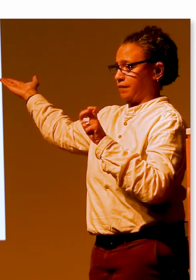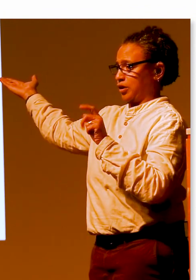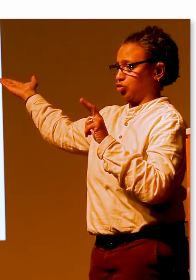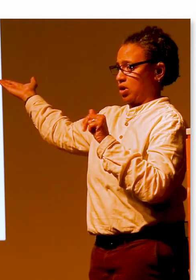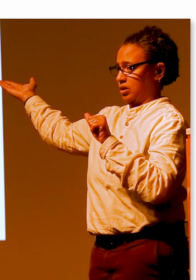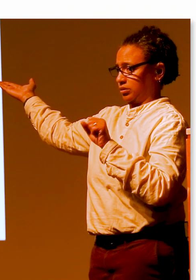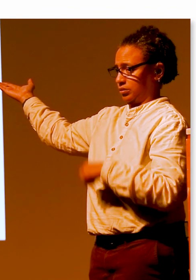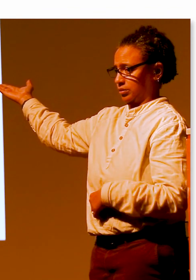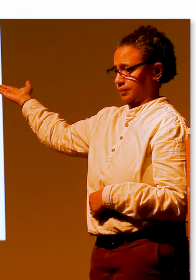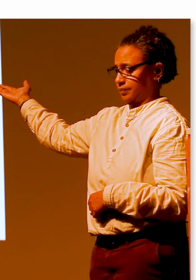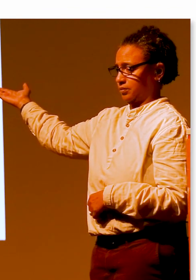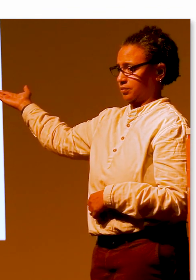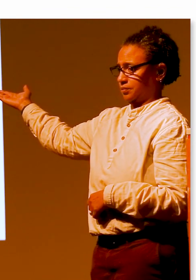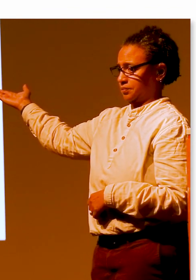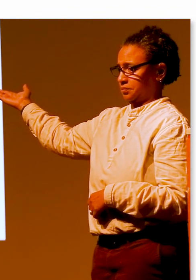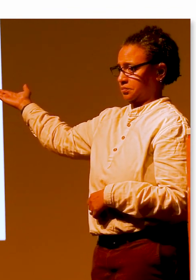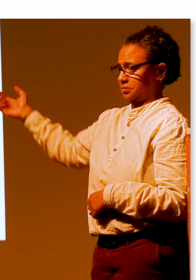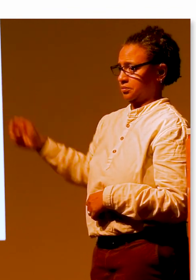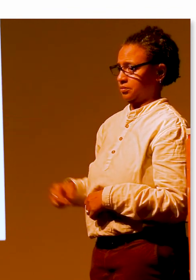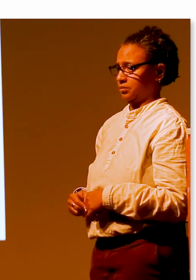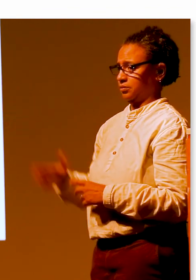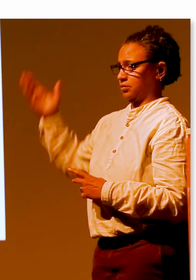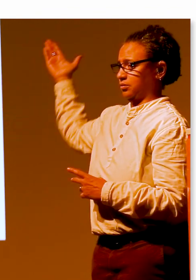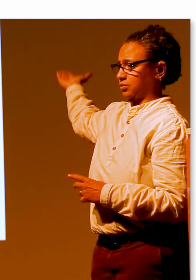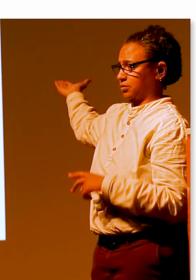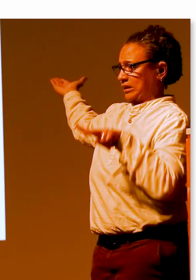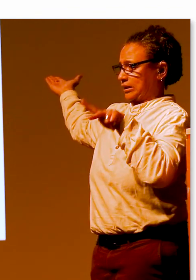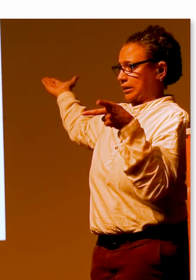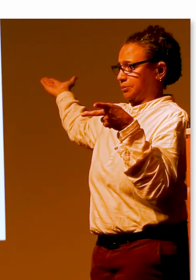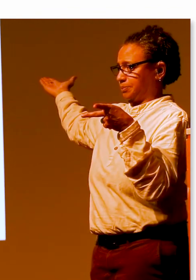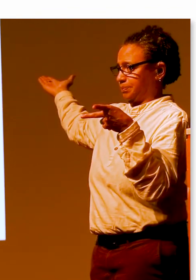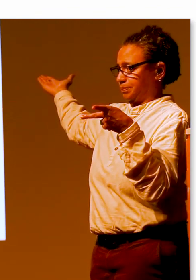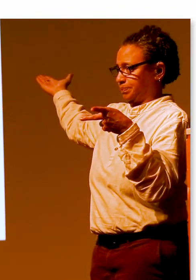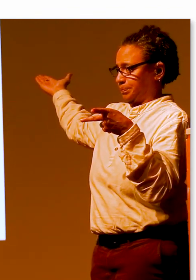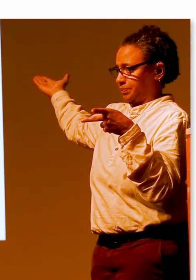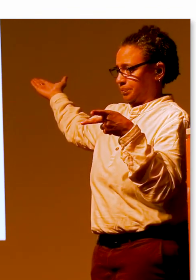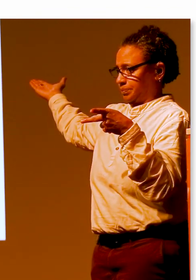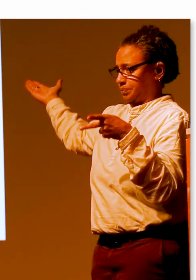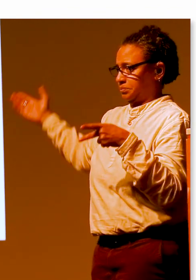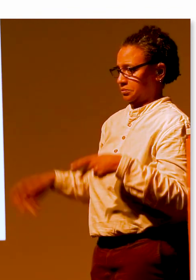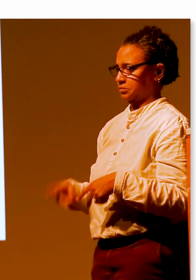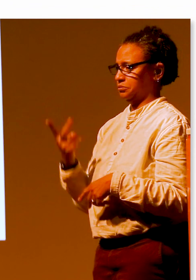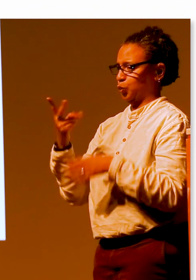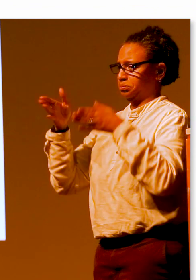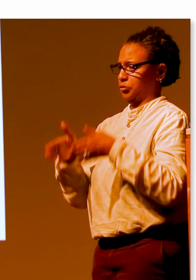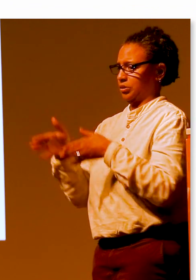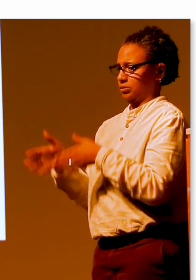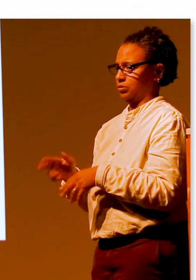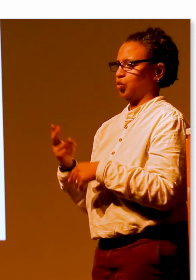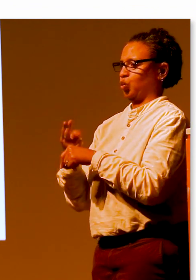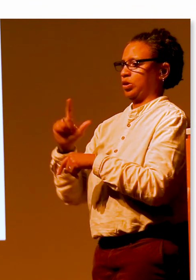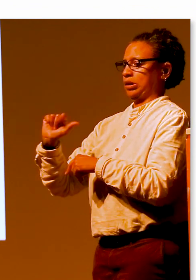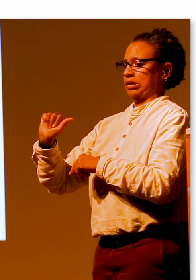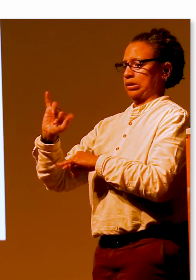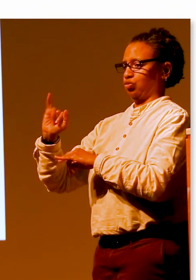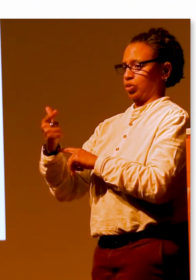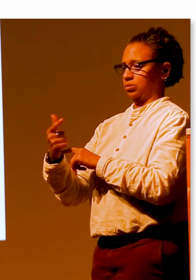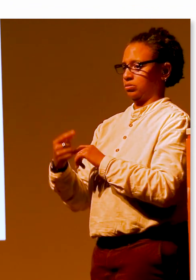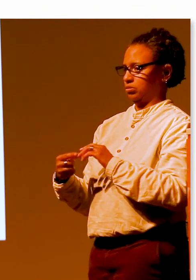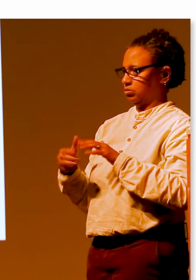by Guadalupe Rosales, who basically is using social media and Instagram specifically to call to Latinx people